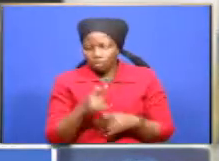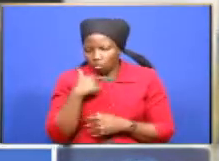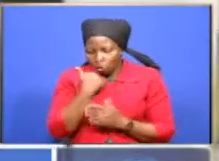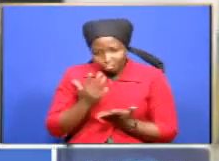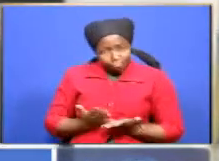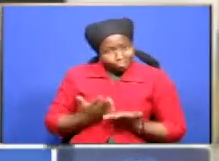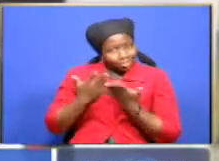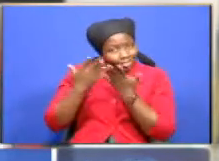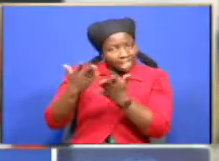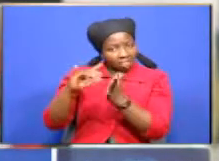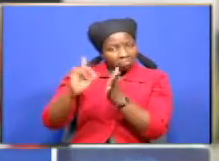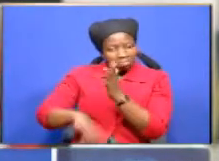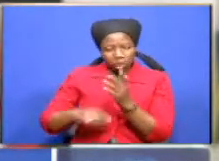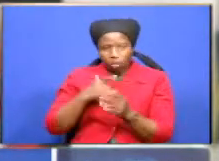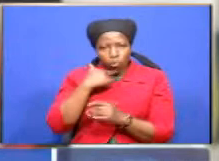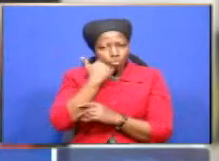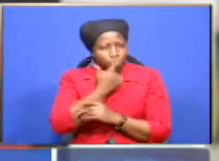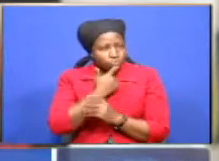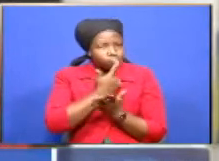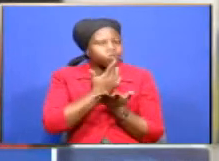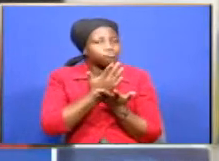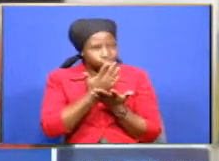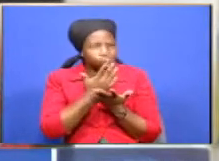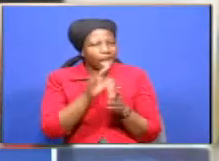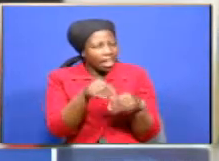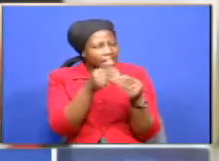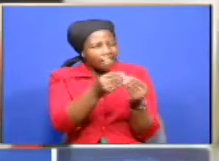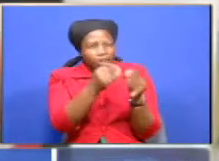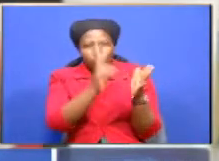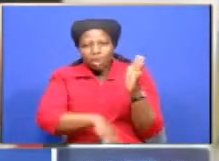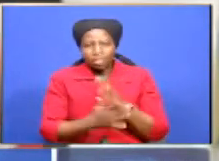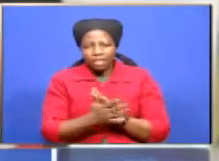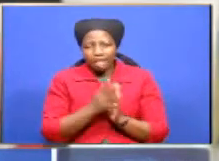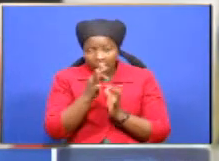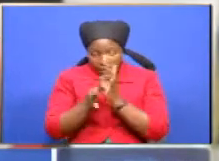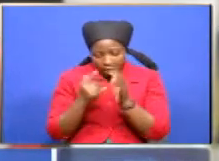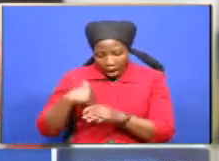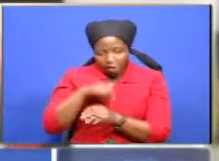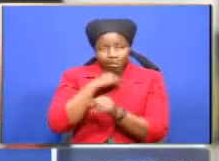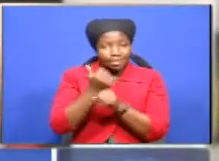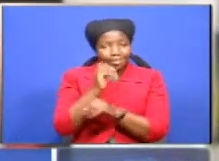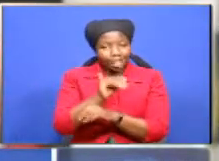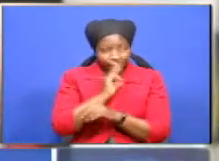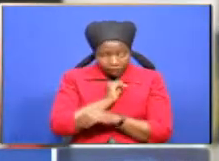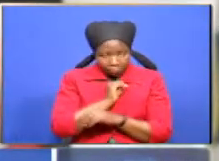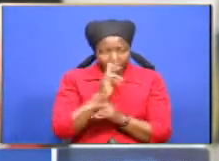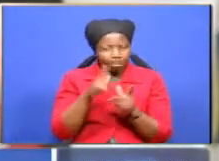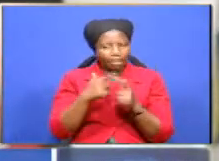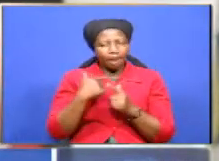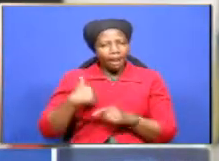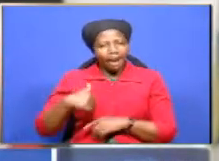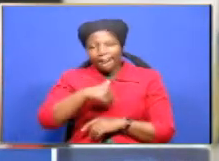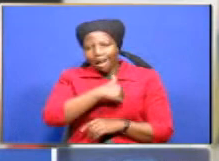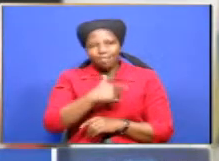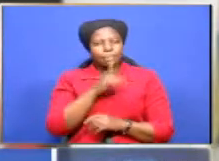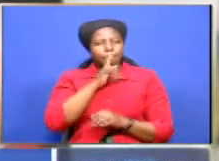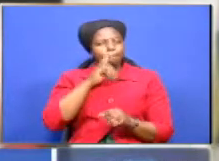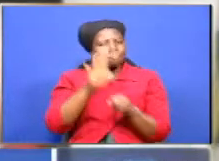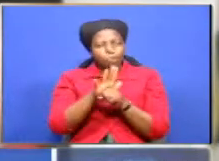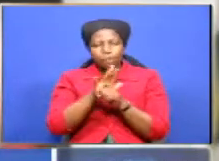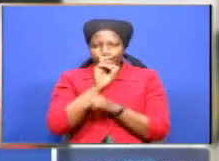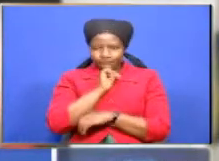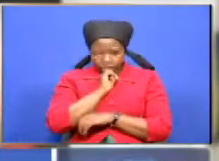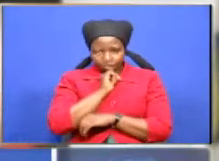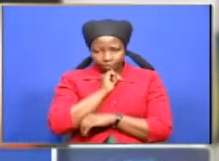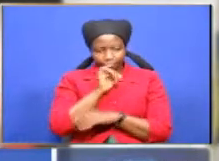what, who commits to what. If we did that, then we are assured